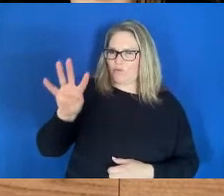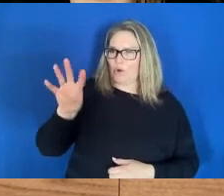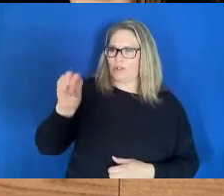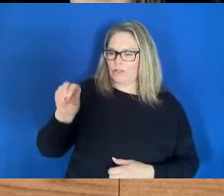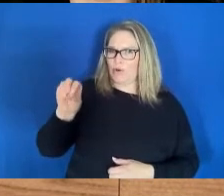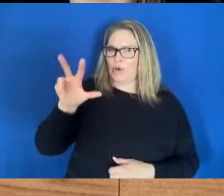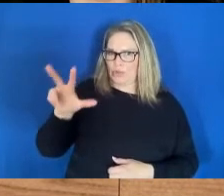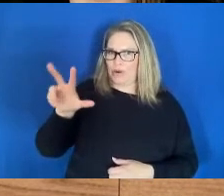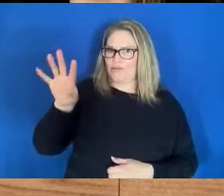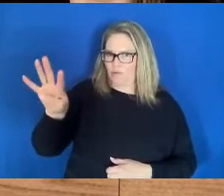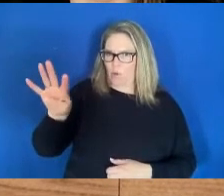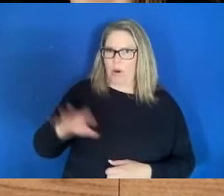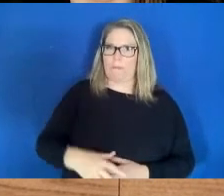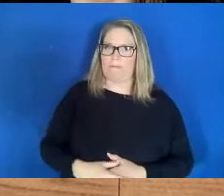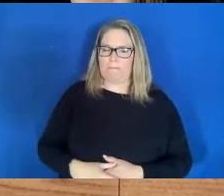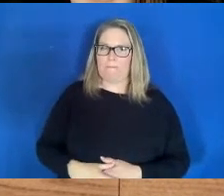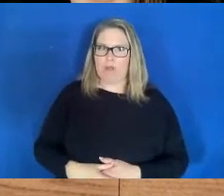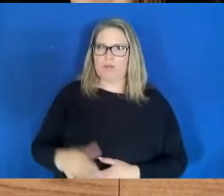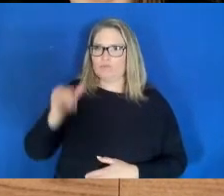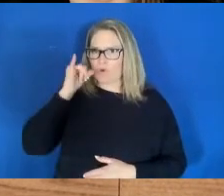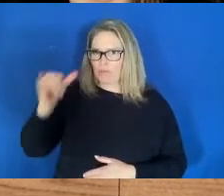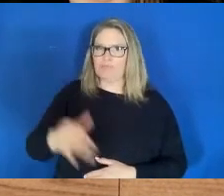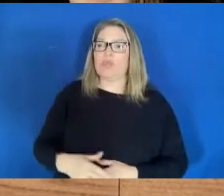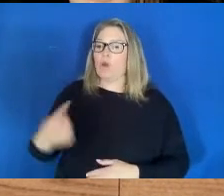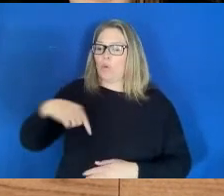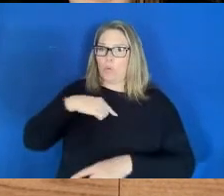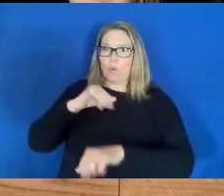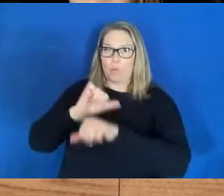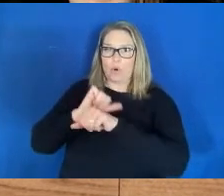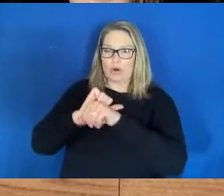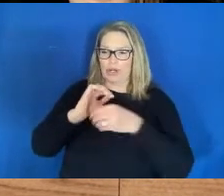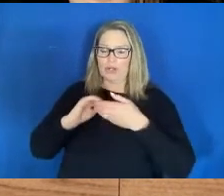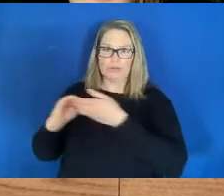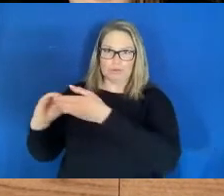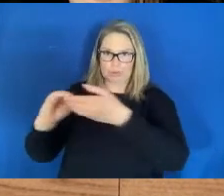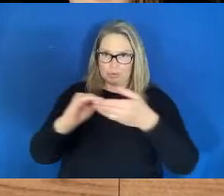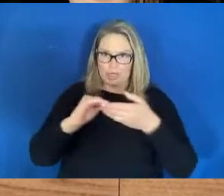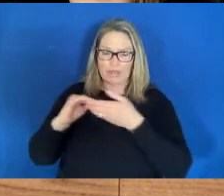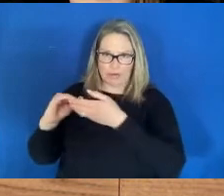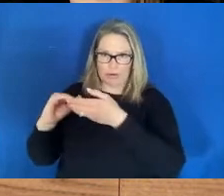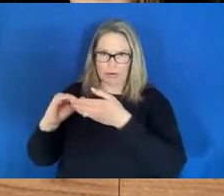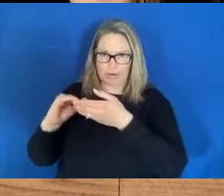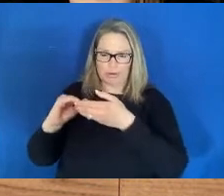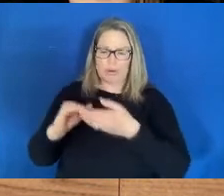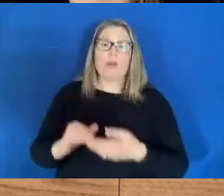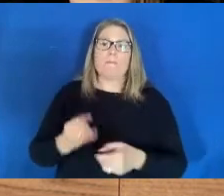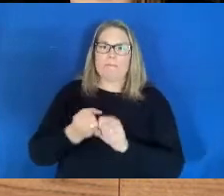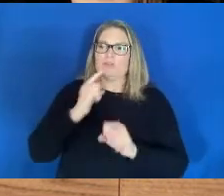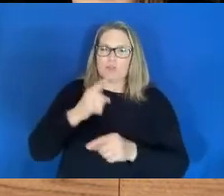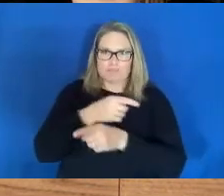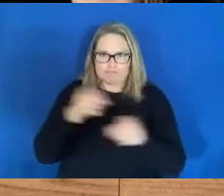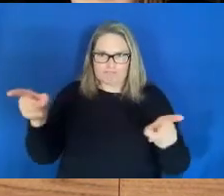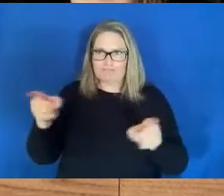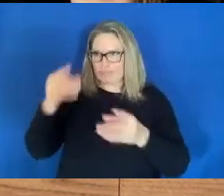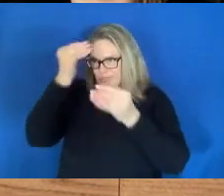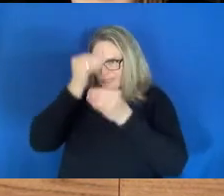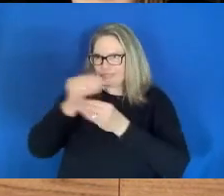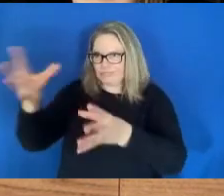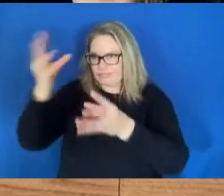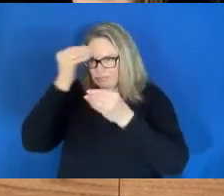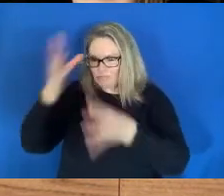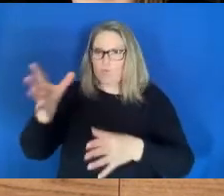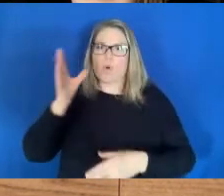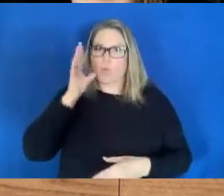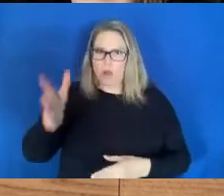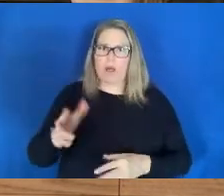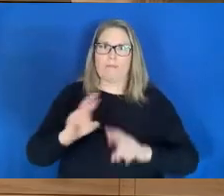1-800-561-4034. By working together, we will ensure that New Brunswickers are well informed and prepared.